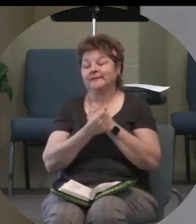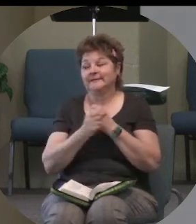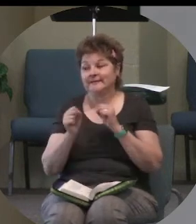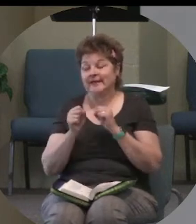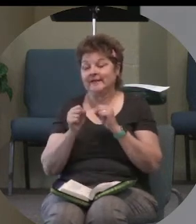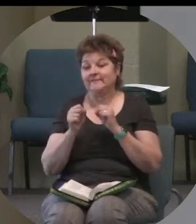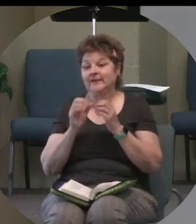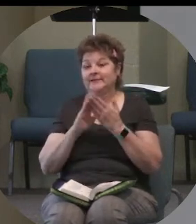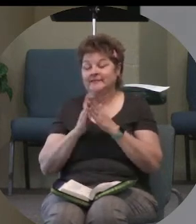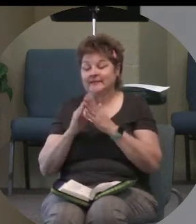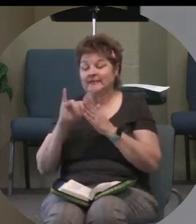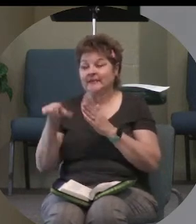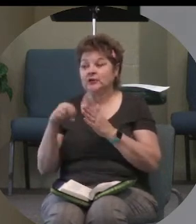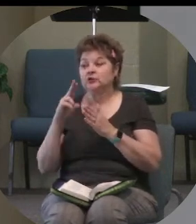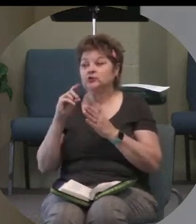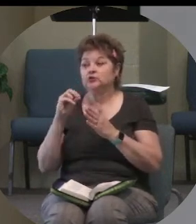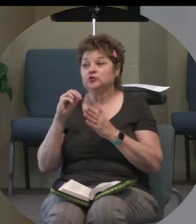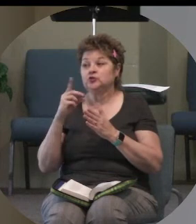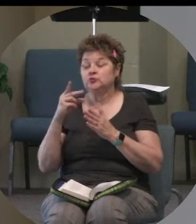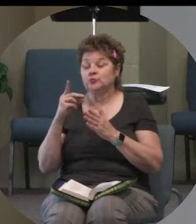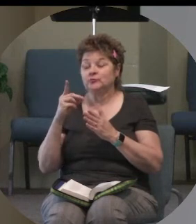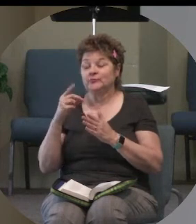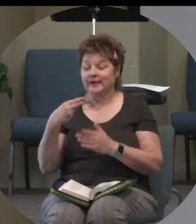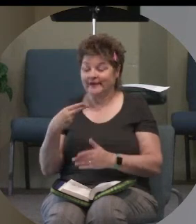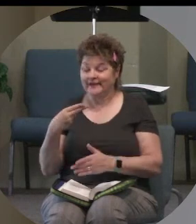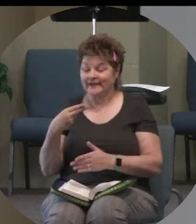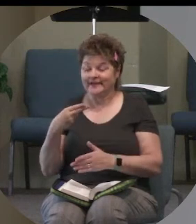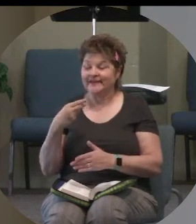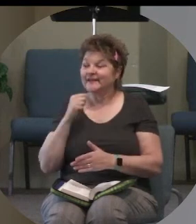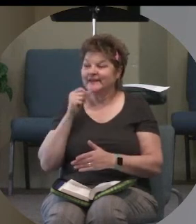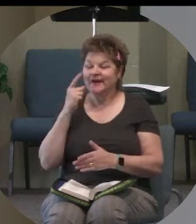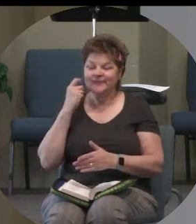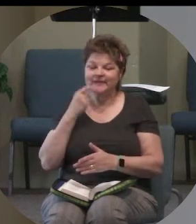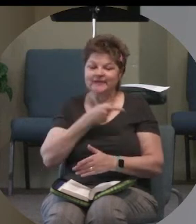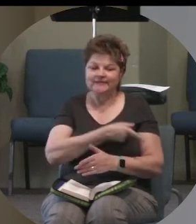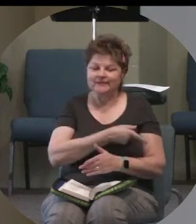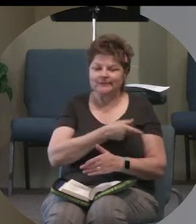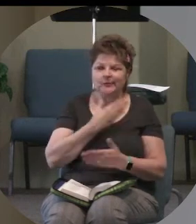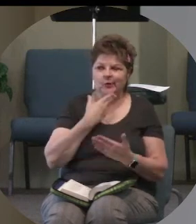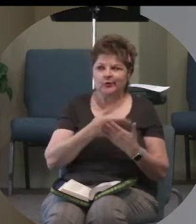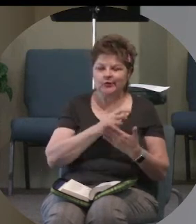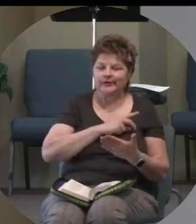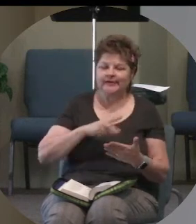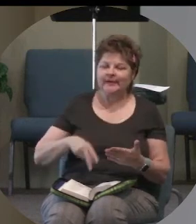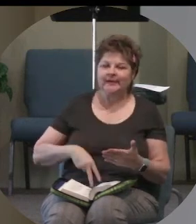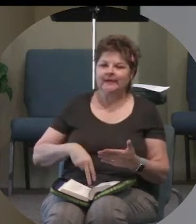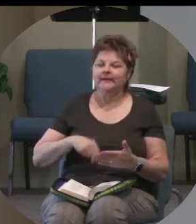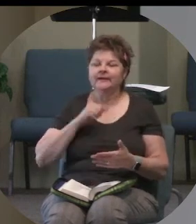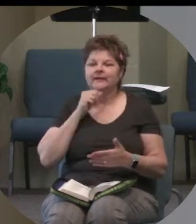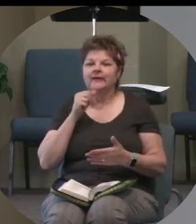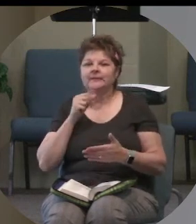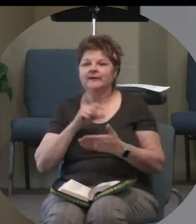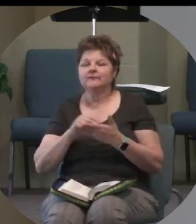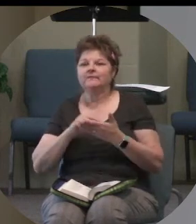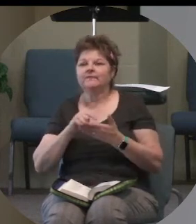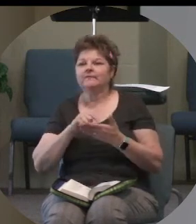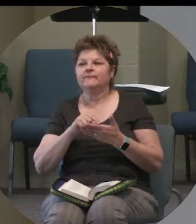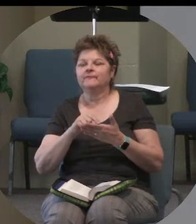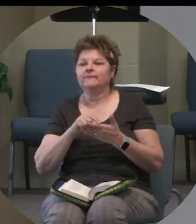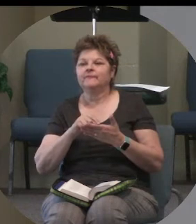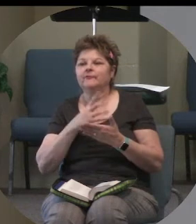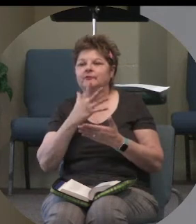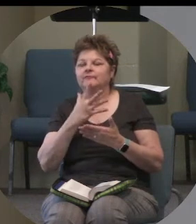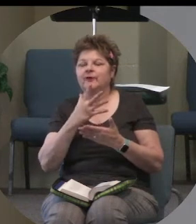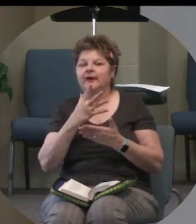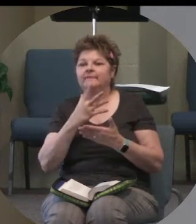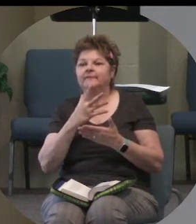Judah, not because Hezekiah was a good king, not because of what verse 5 in chapter 18 said, that he trusted in the Lord and did